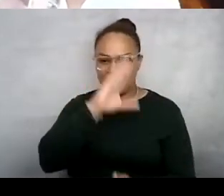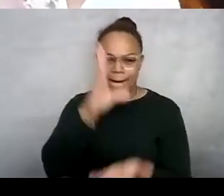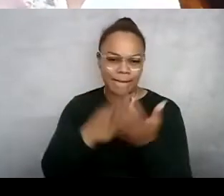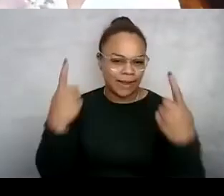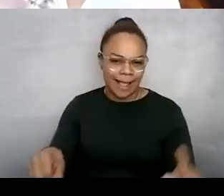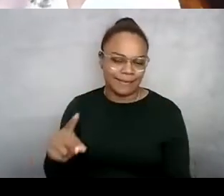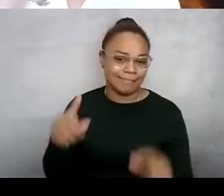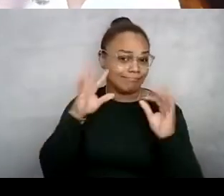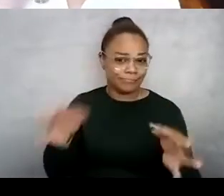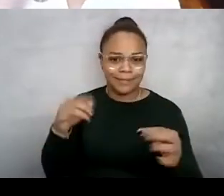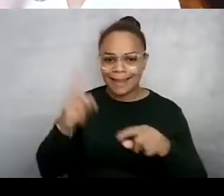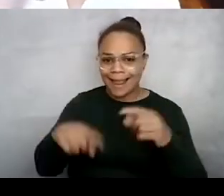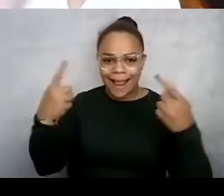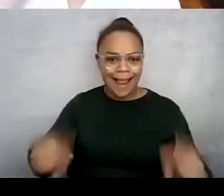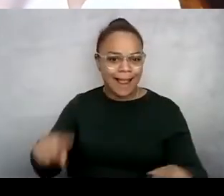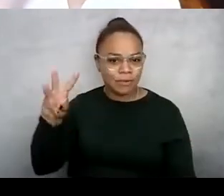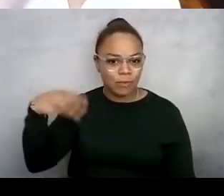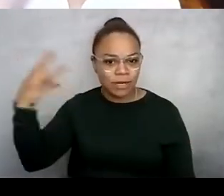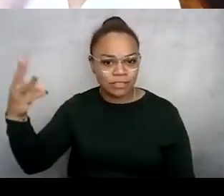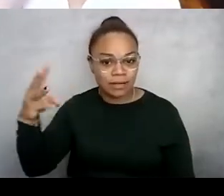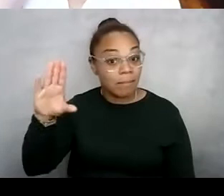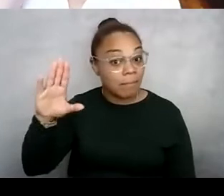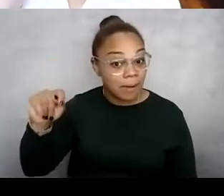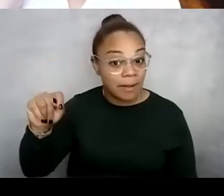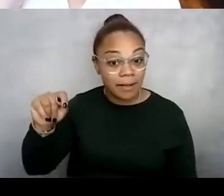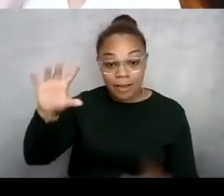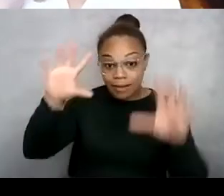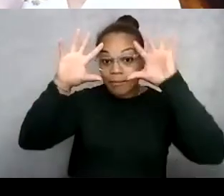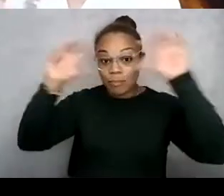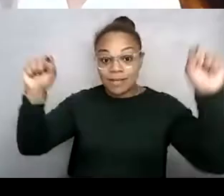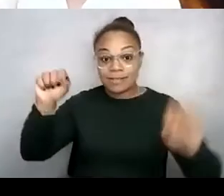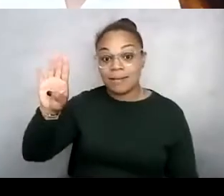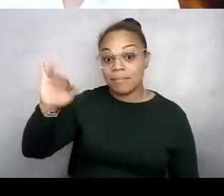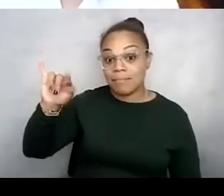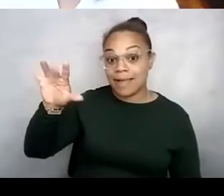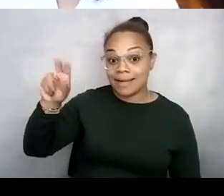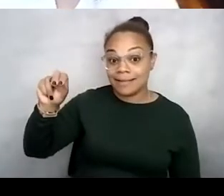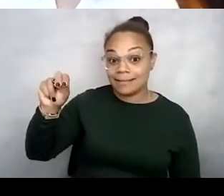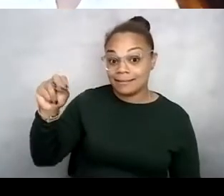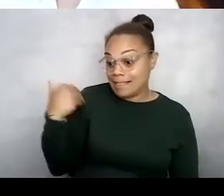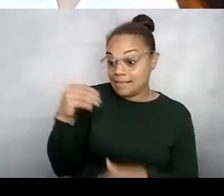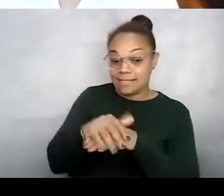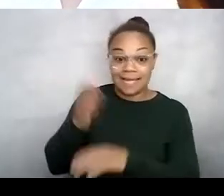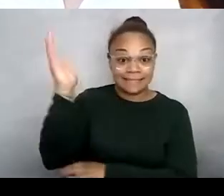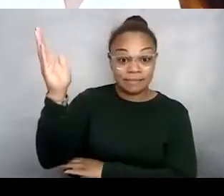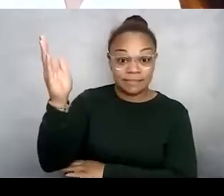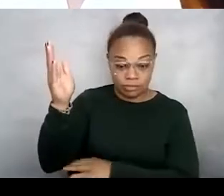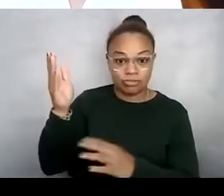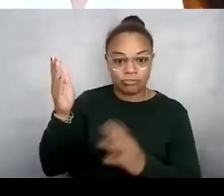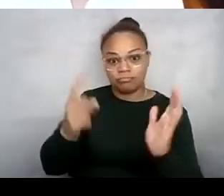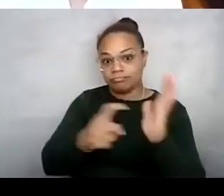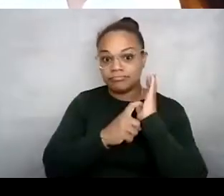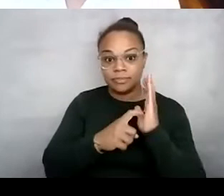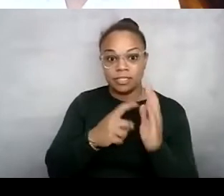Washington. President Biden, in his speech last night, called for free community college, right? So it's, you